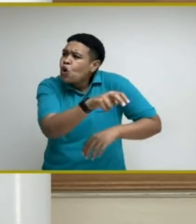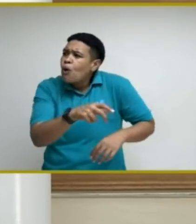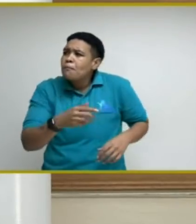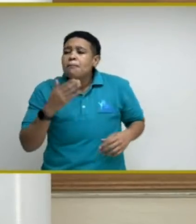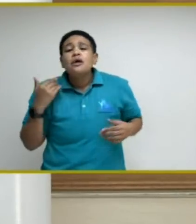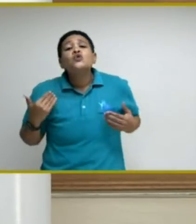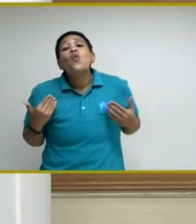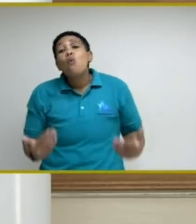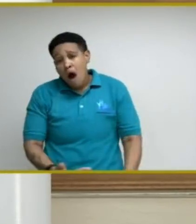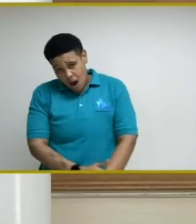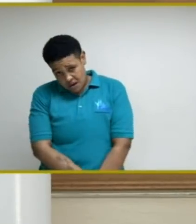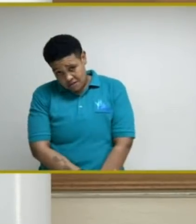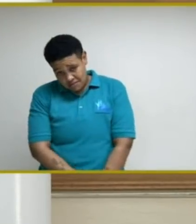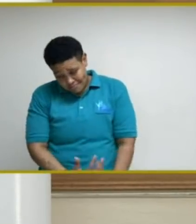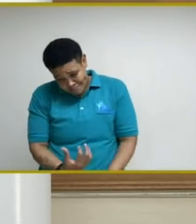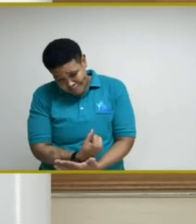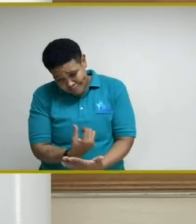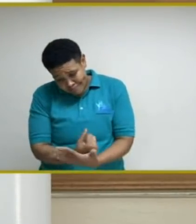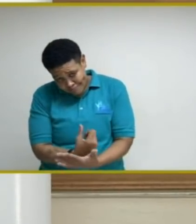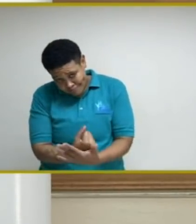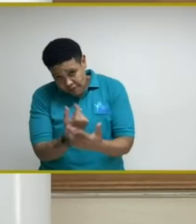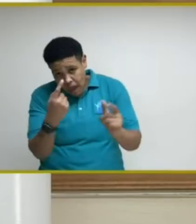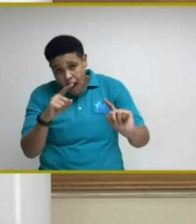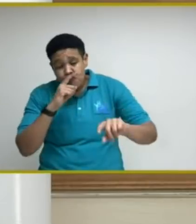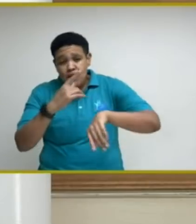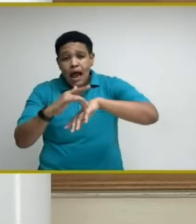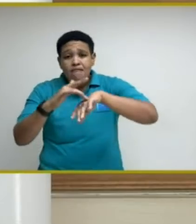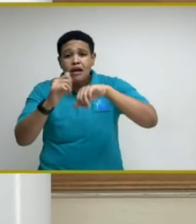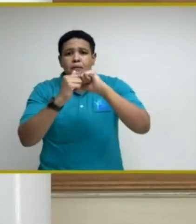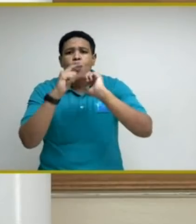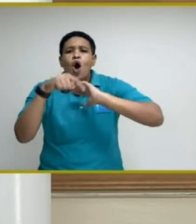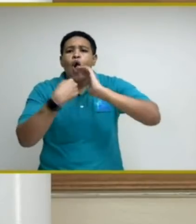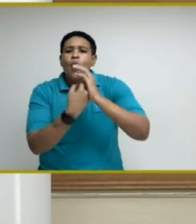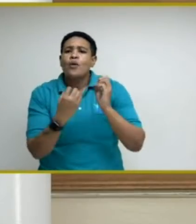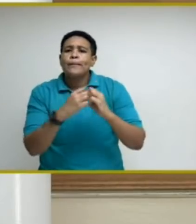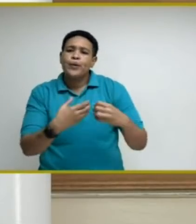use up the opportunity that is available with the extended hours.